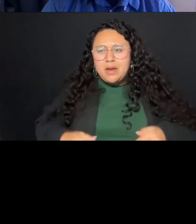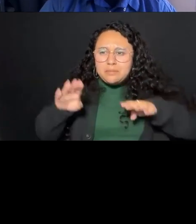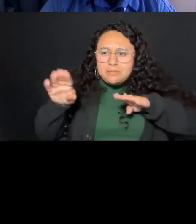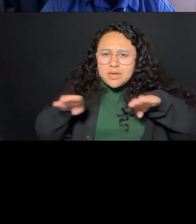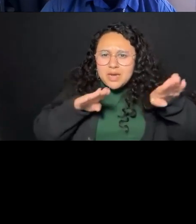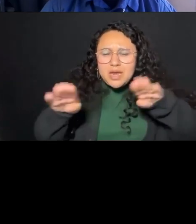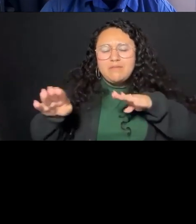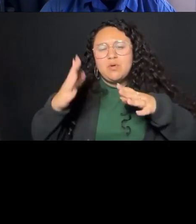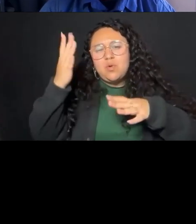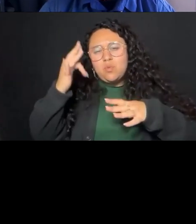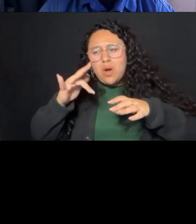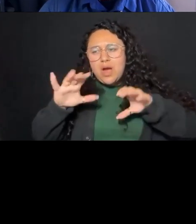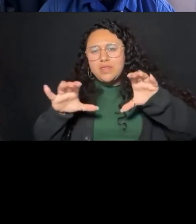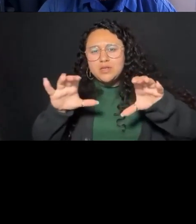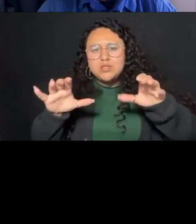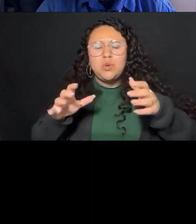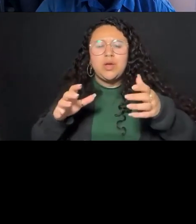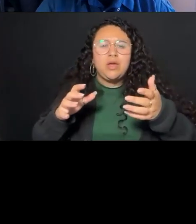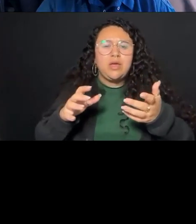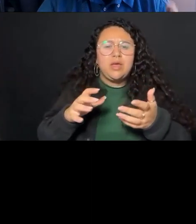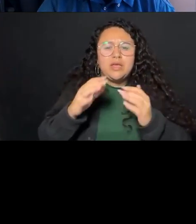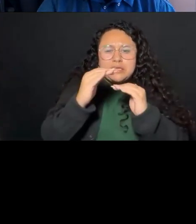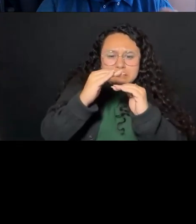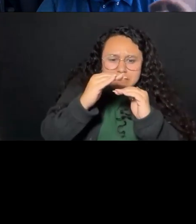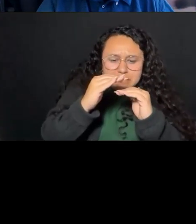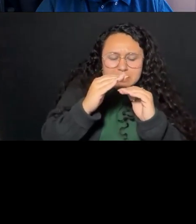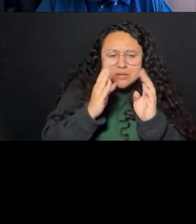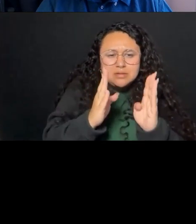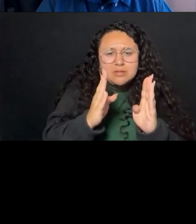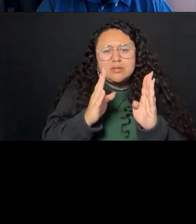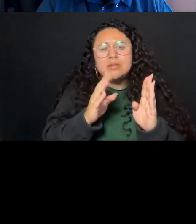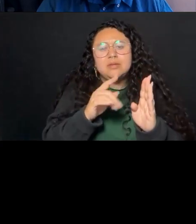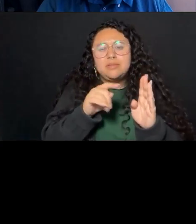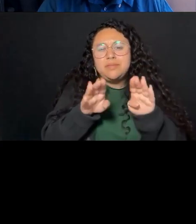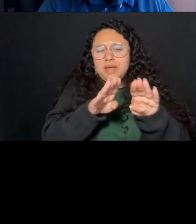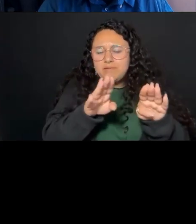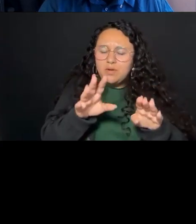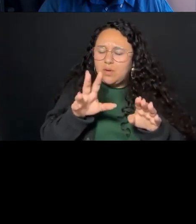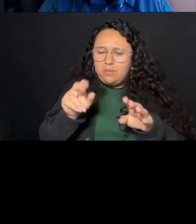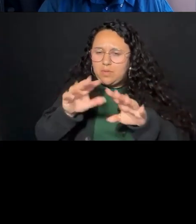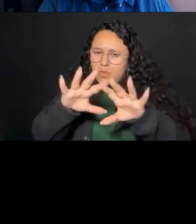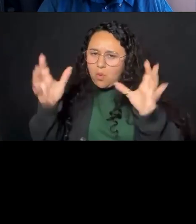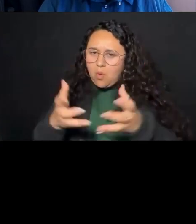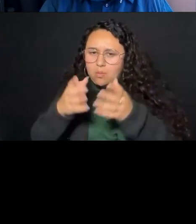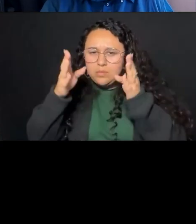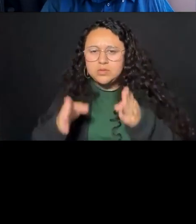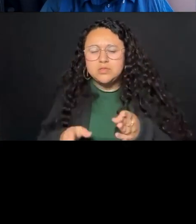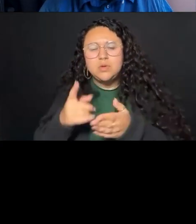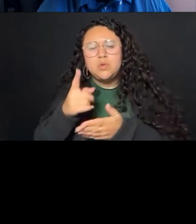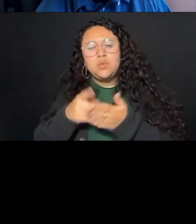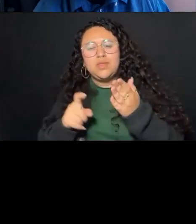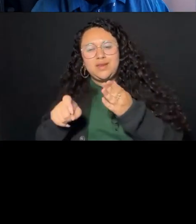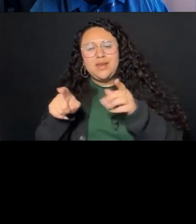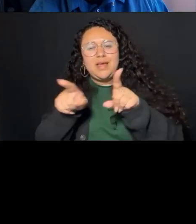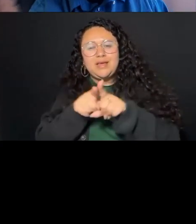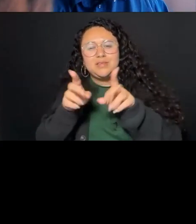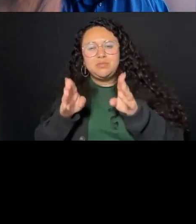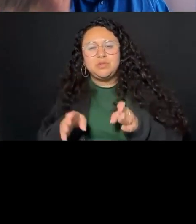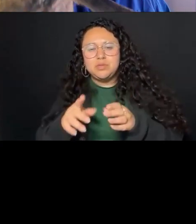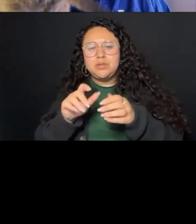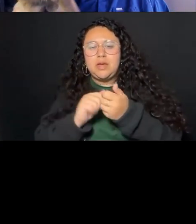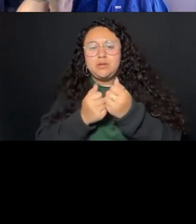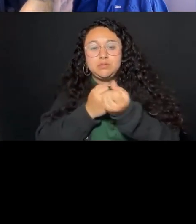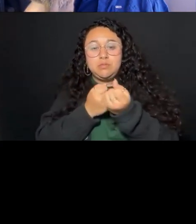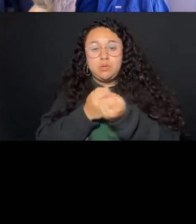we can focus on what they need as a person and what we can do to support them in that process. So again, the reminder is